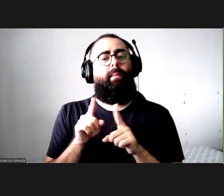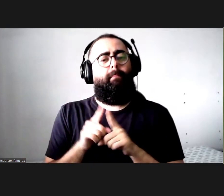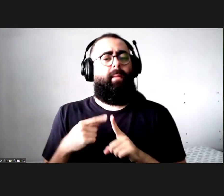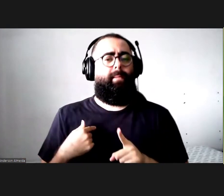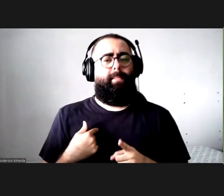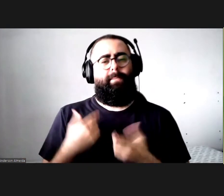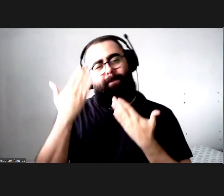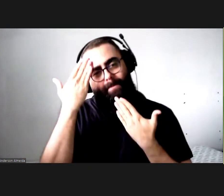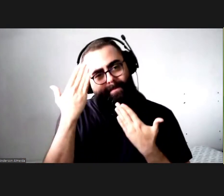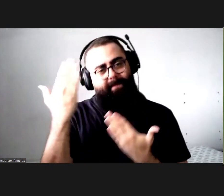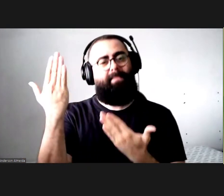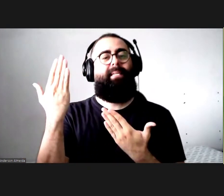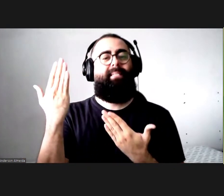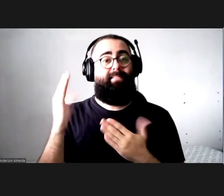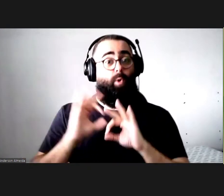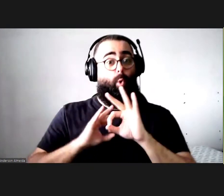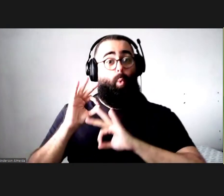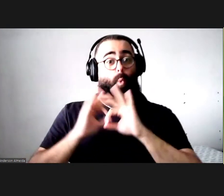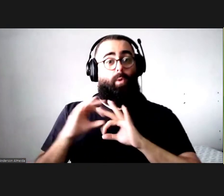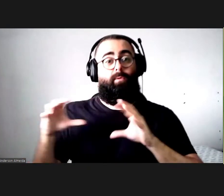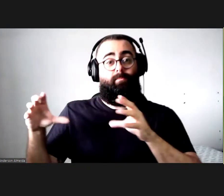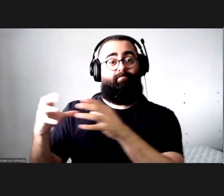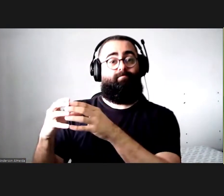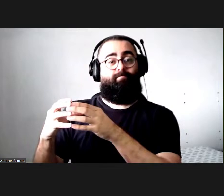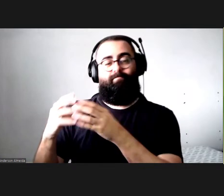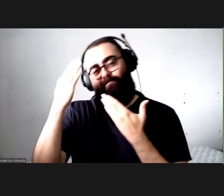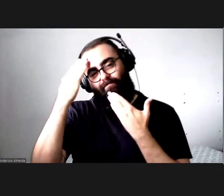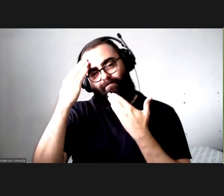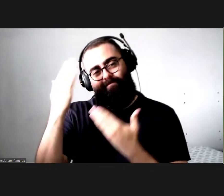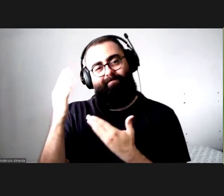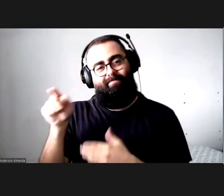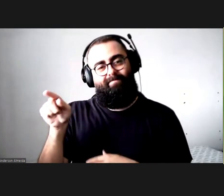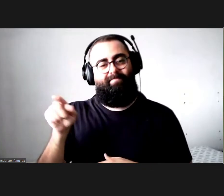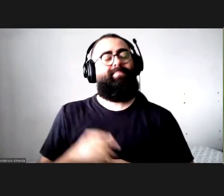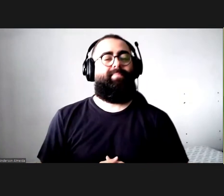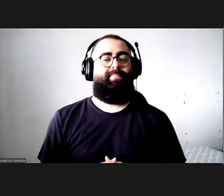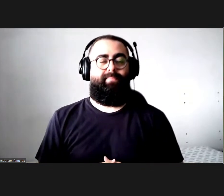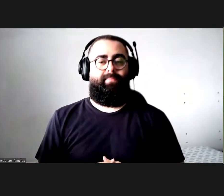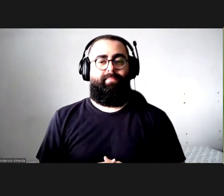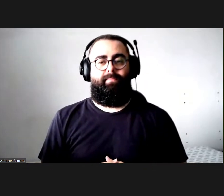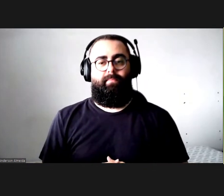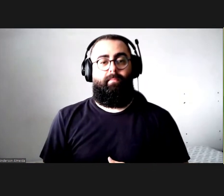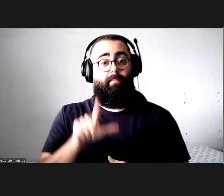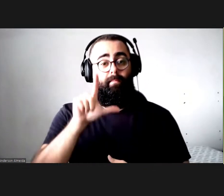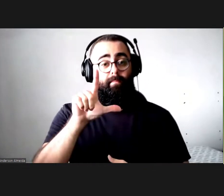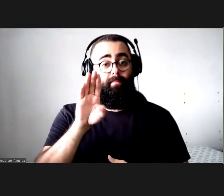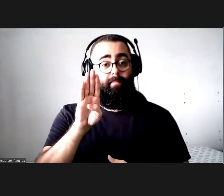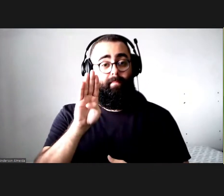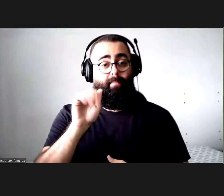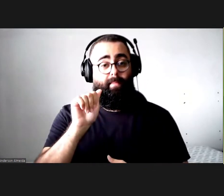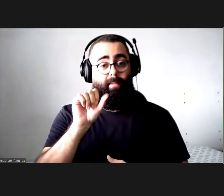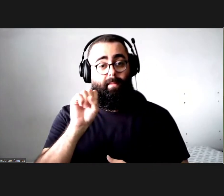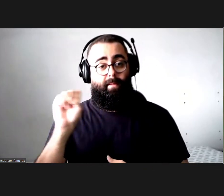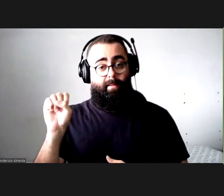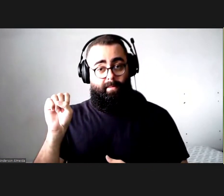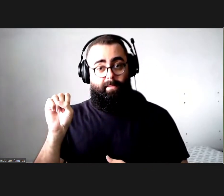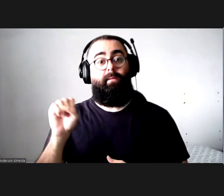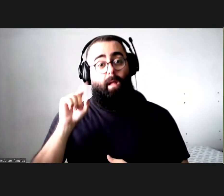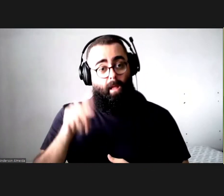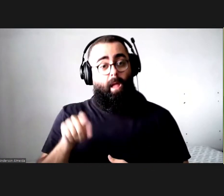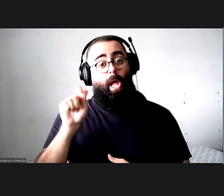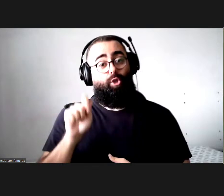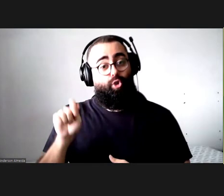to the organizers of the conference. Well, ELBAS is the